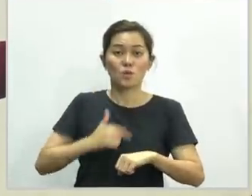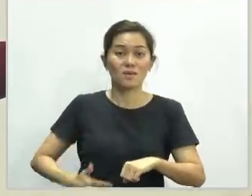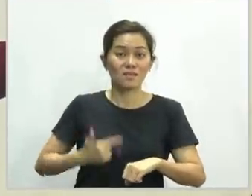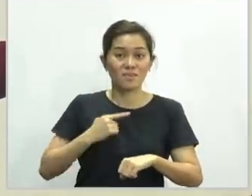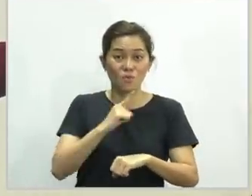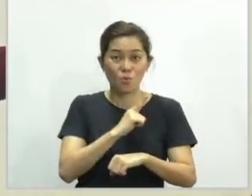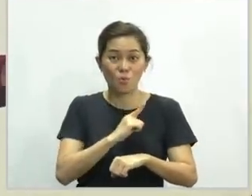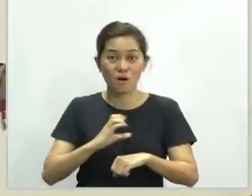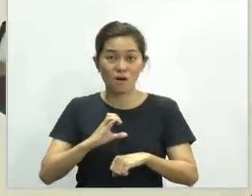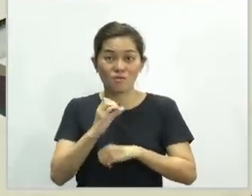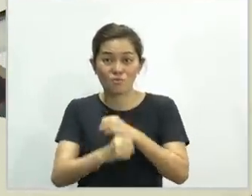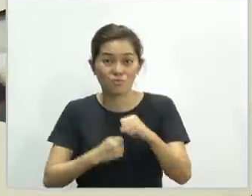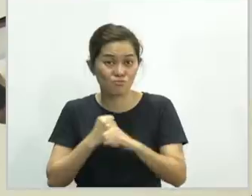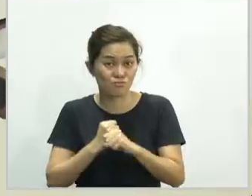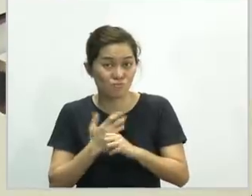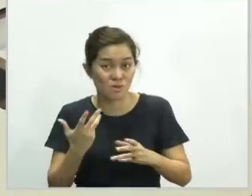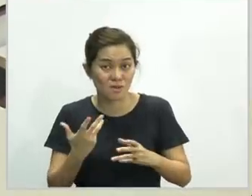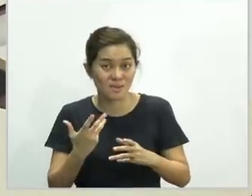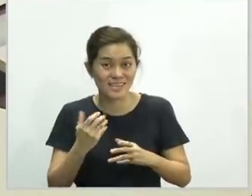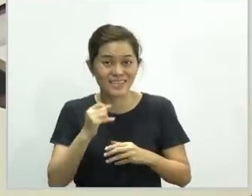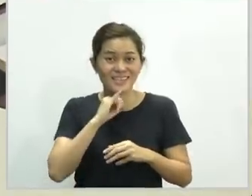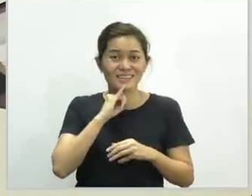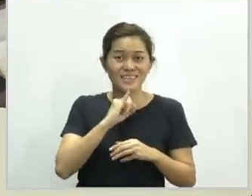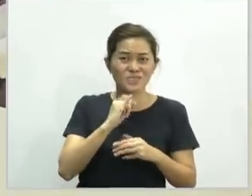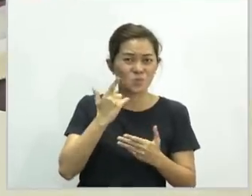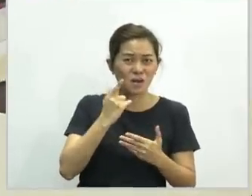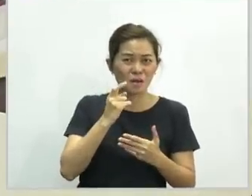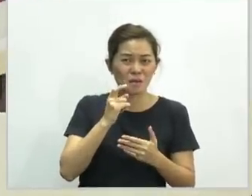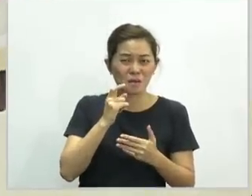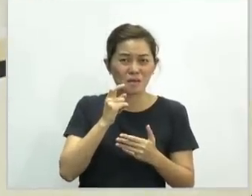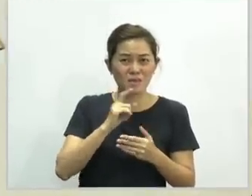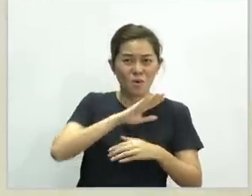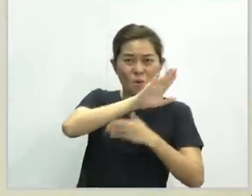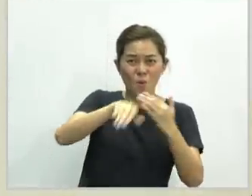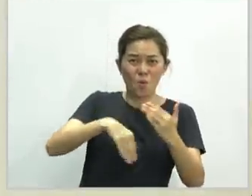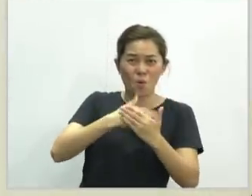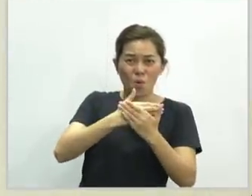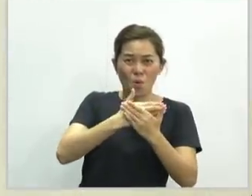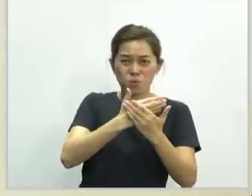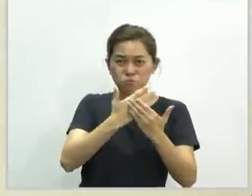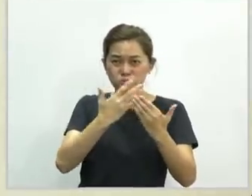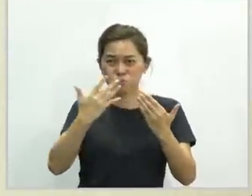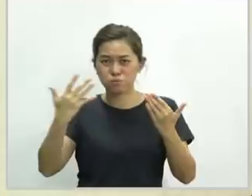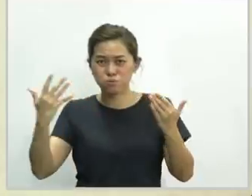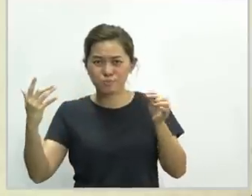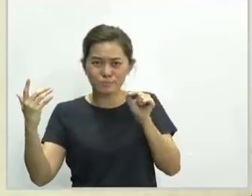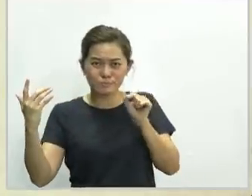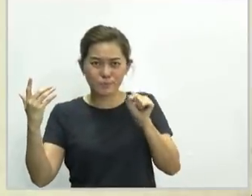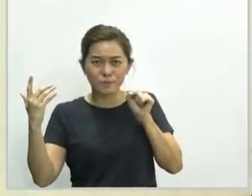years, is a blip on the eternal screen?